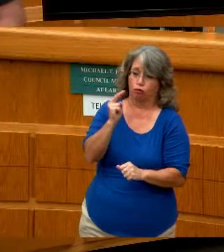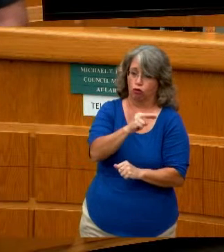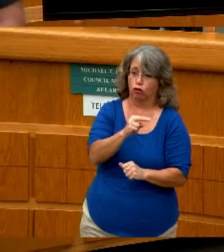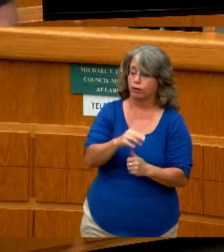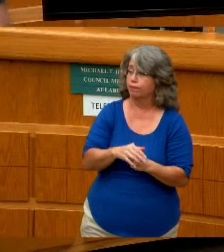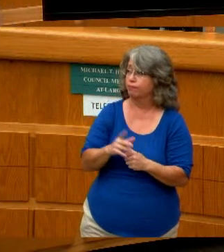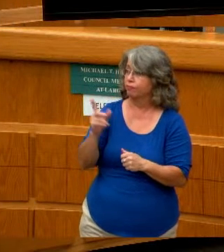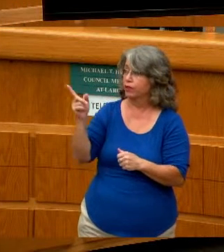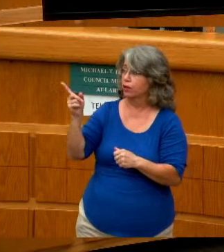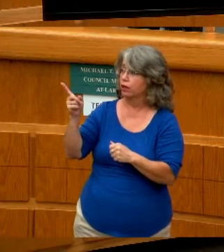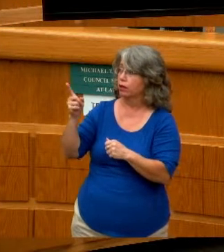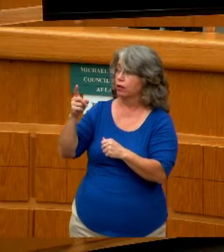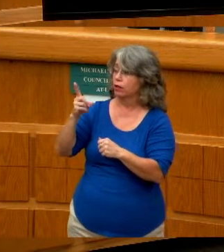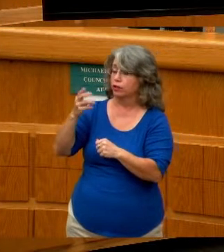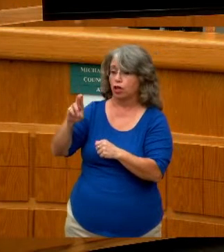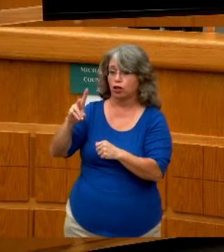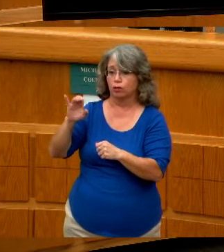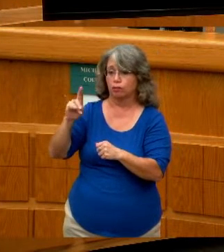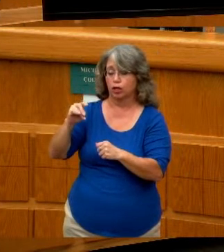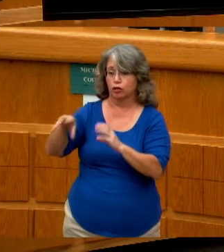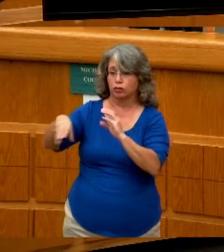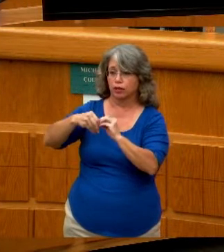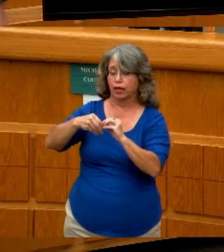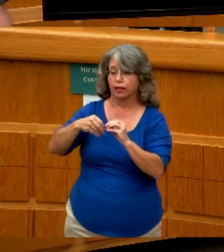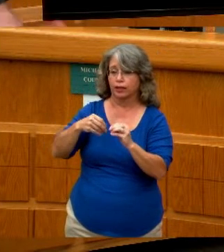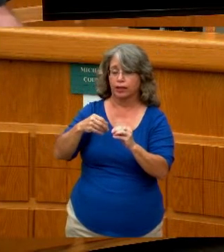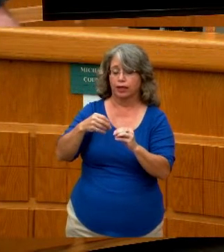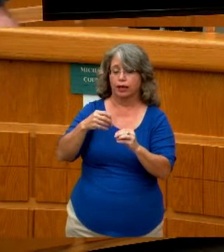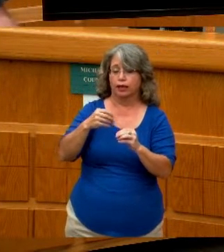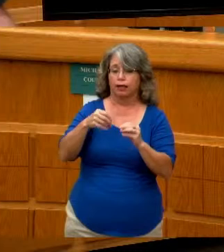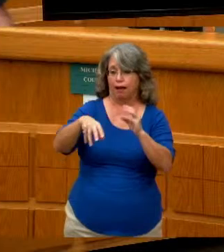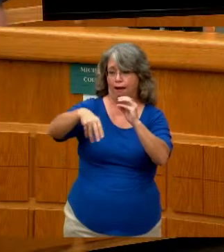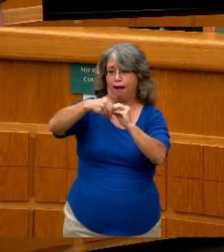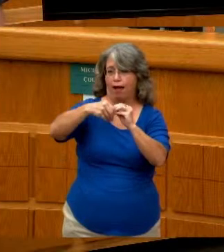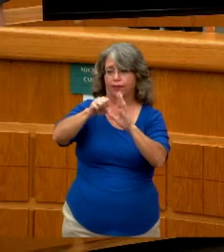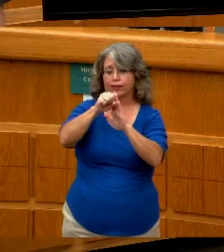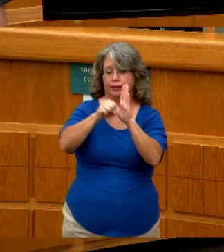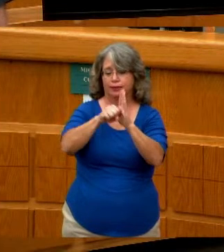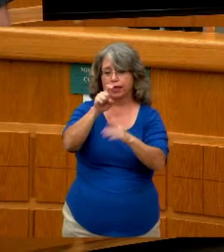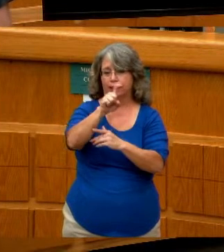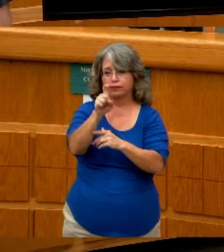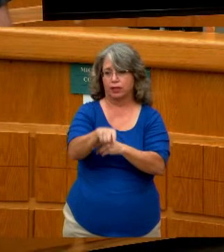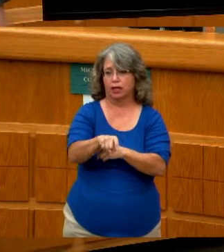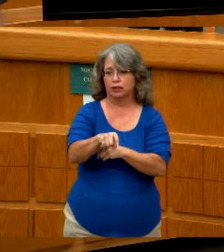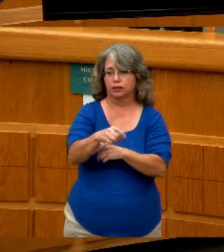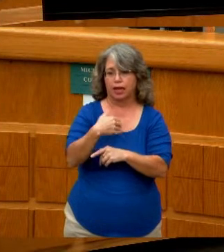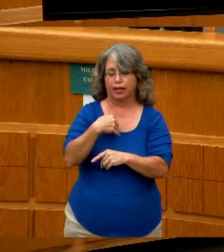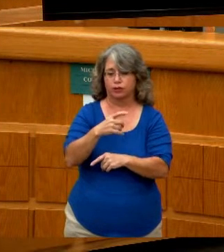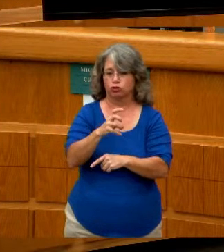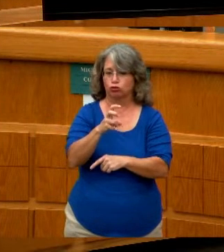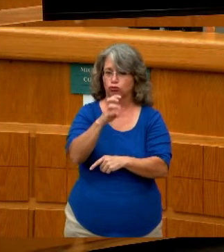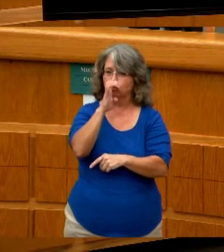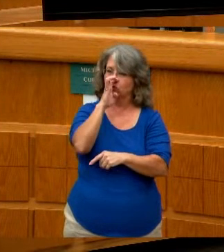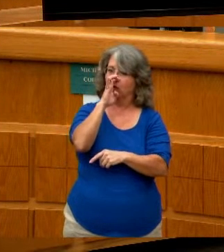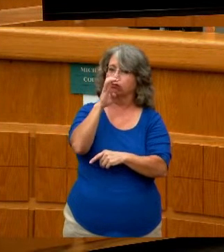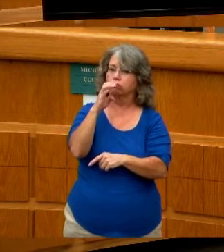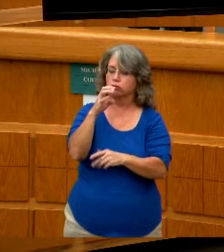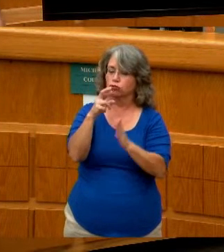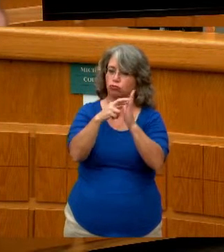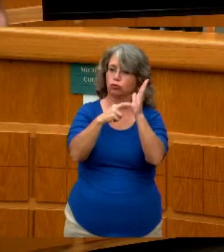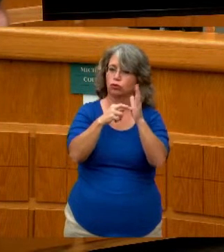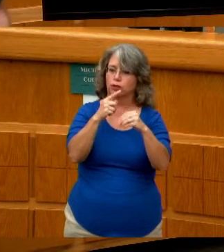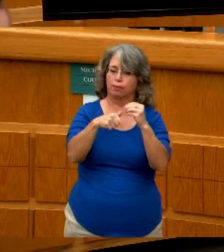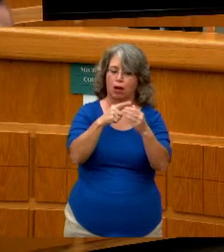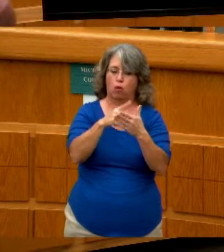And adding on to that, the state of Texas has very stringent qualifications for what